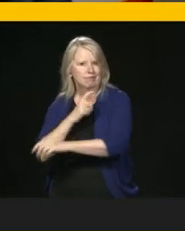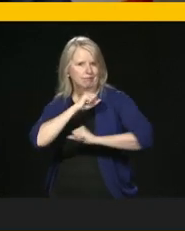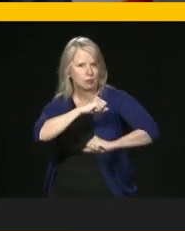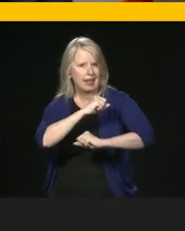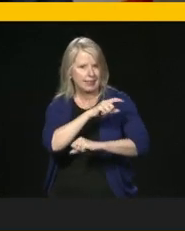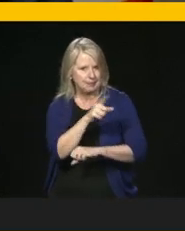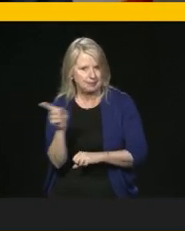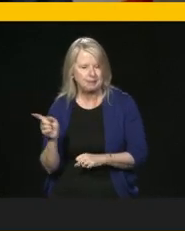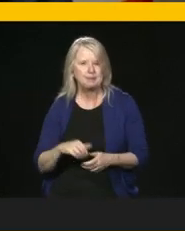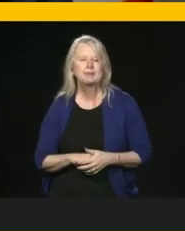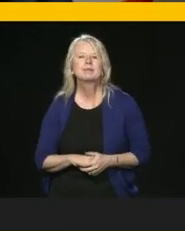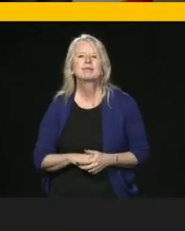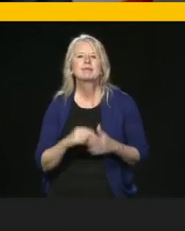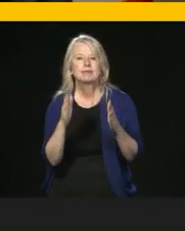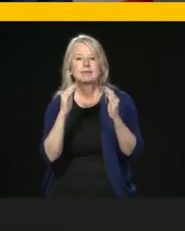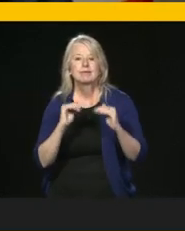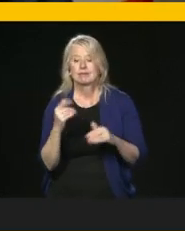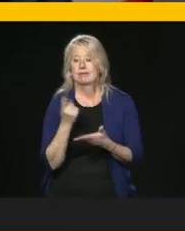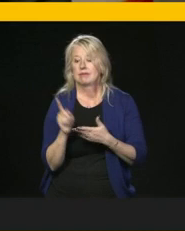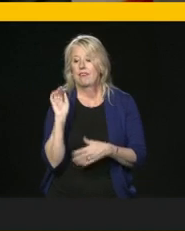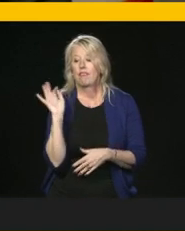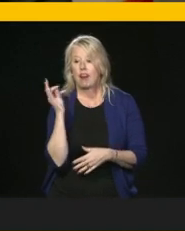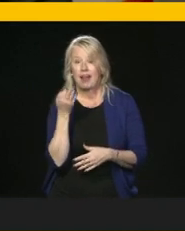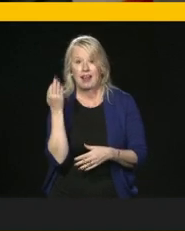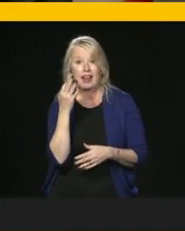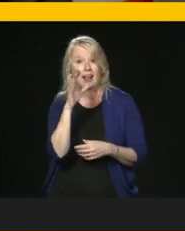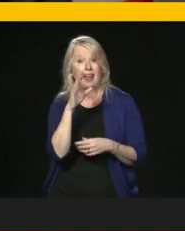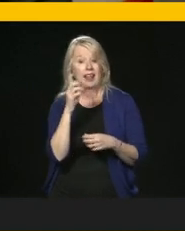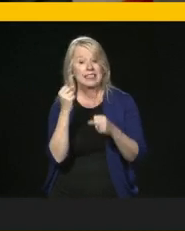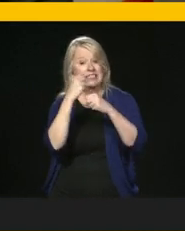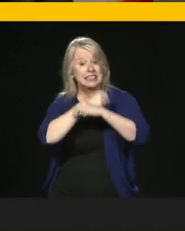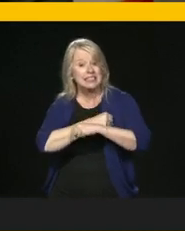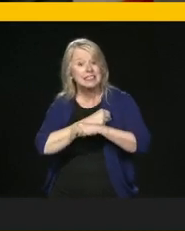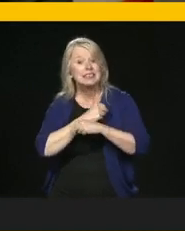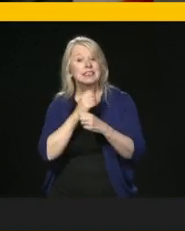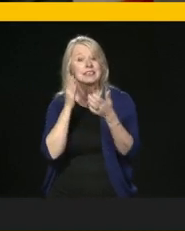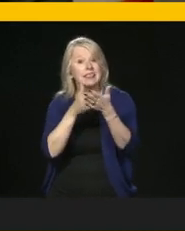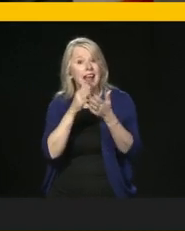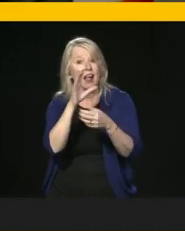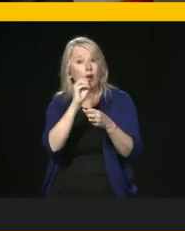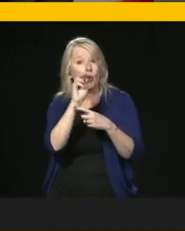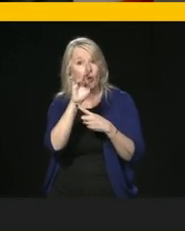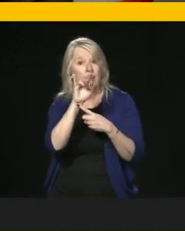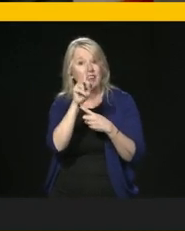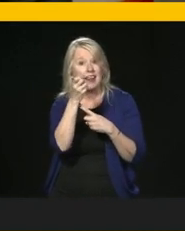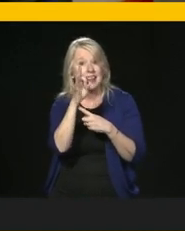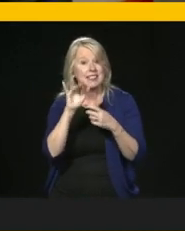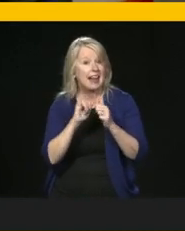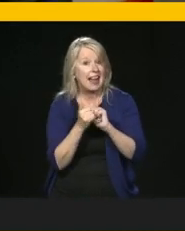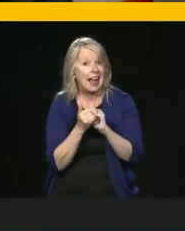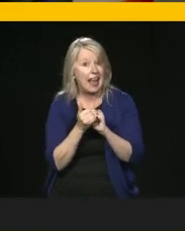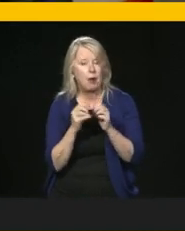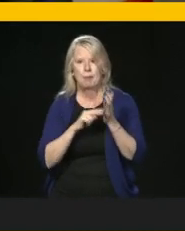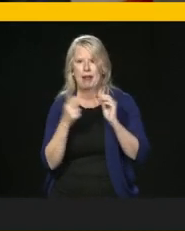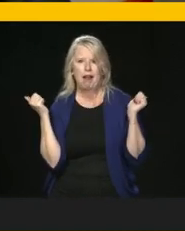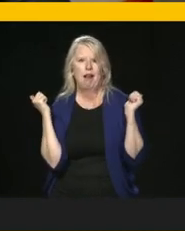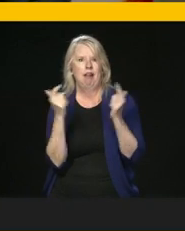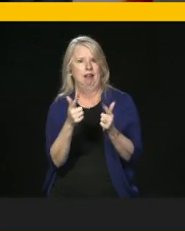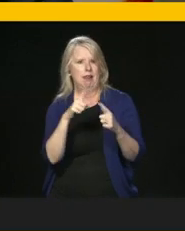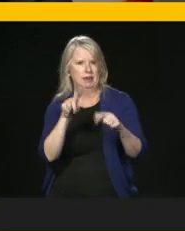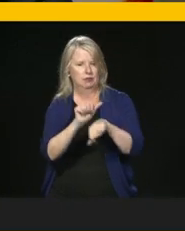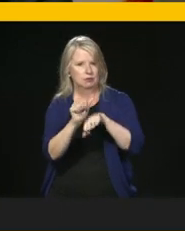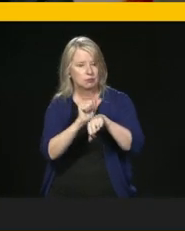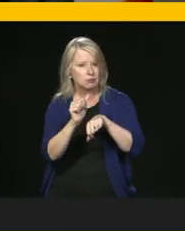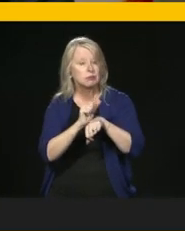against COVID-19 requires all hands on deck. And that most certainly includes the private sector. To make it easier